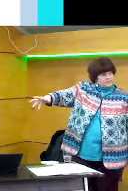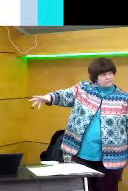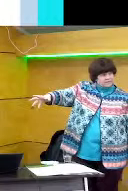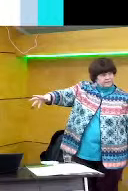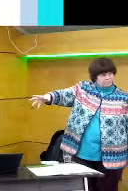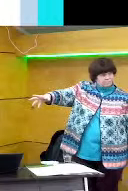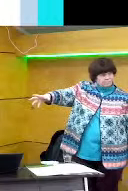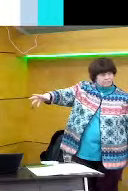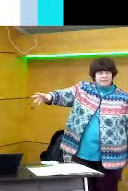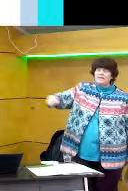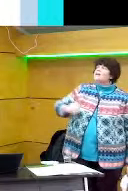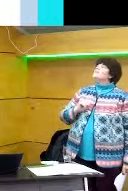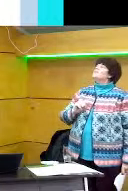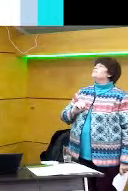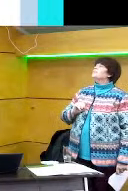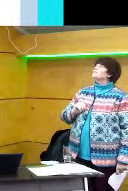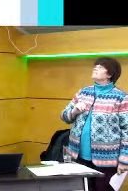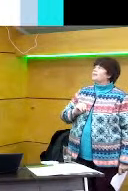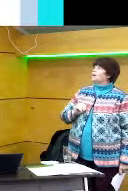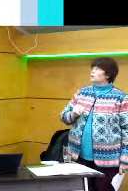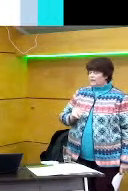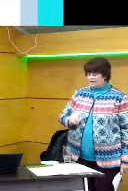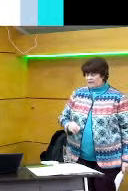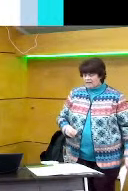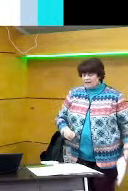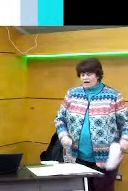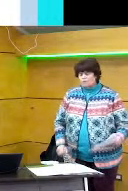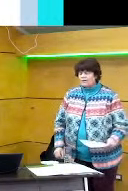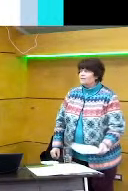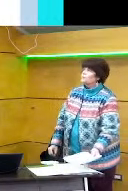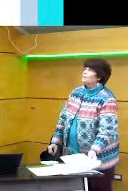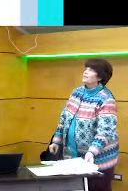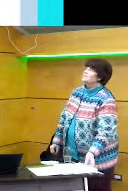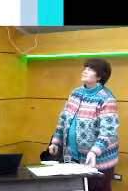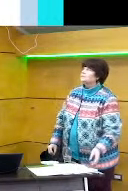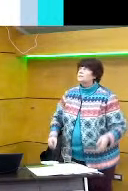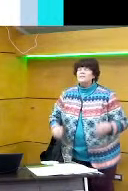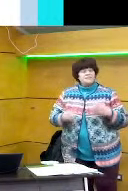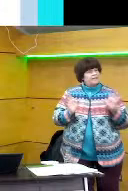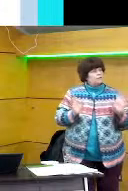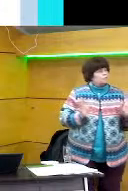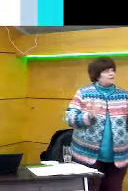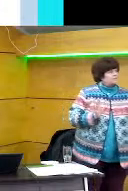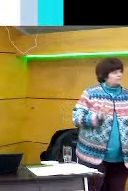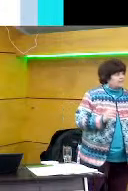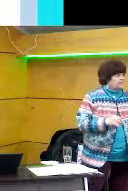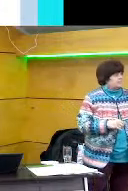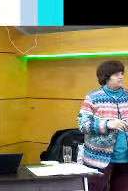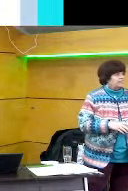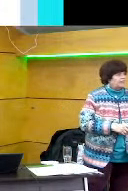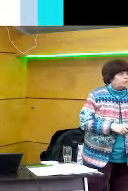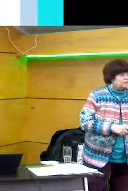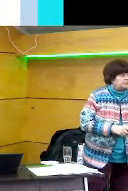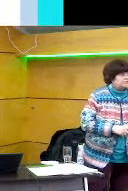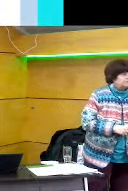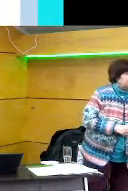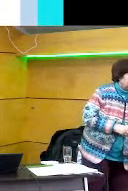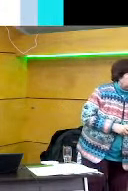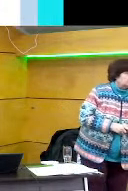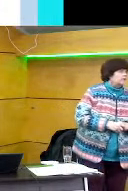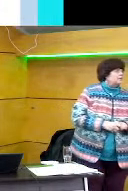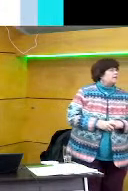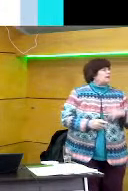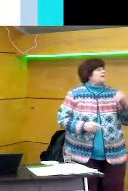whole thing to them, then you're going to say, "Okay, I want everybody to take out their pencil case, and I want you to